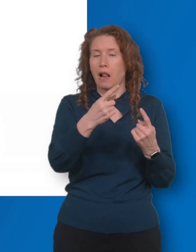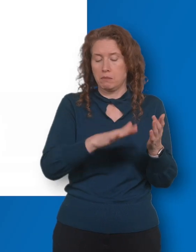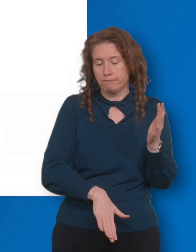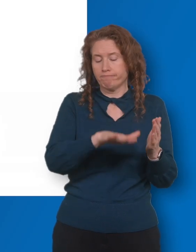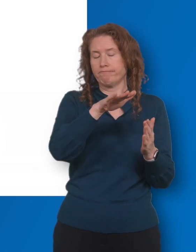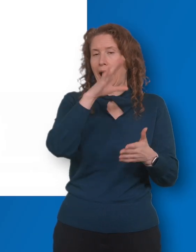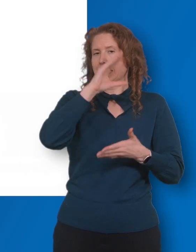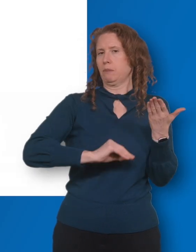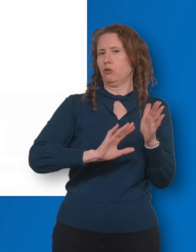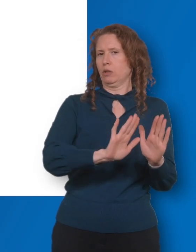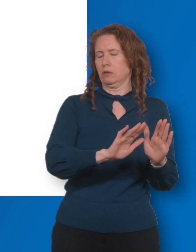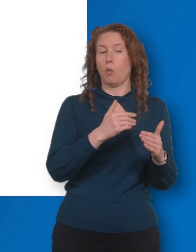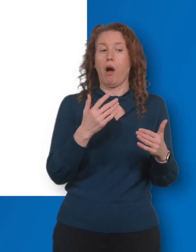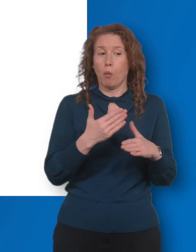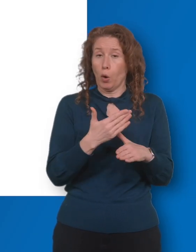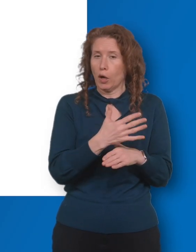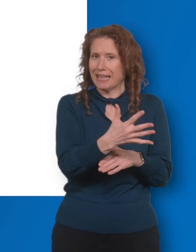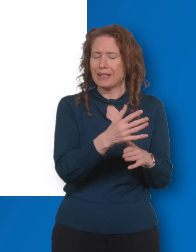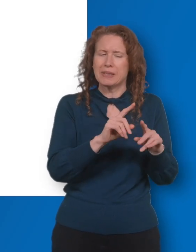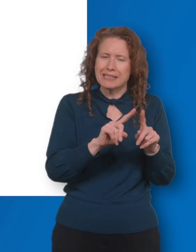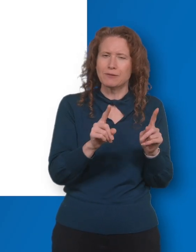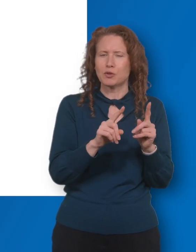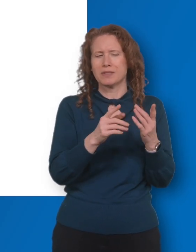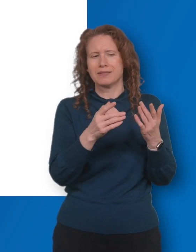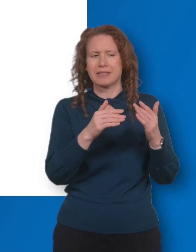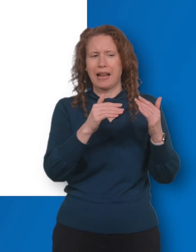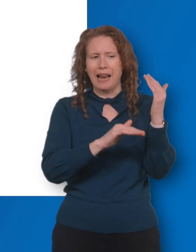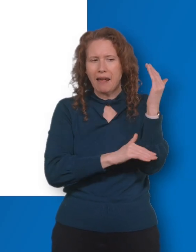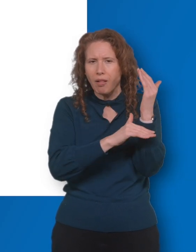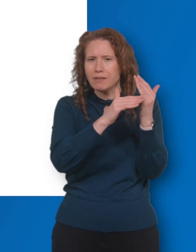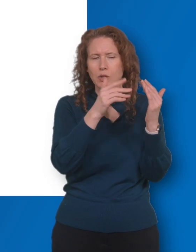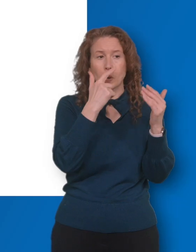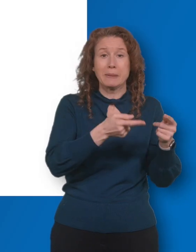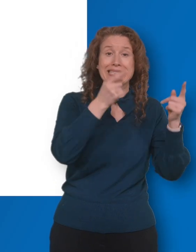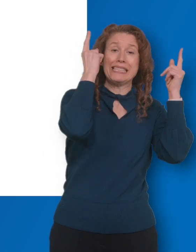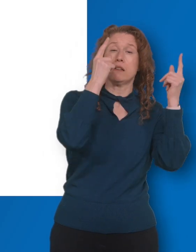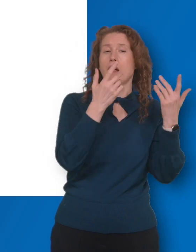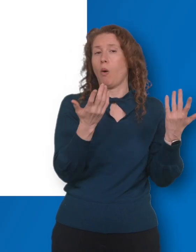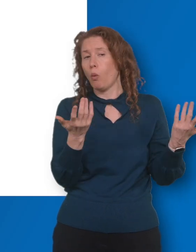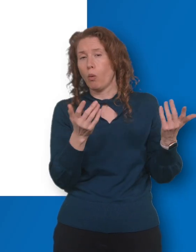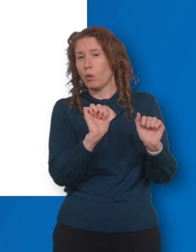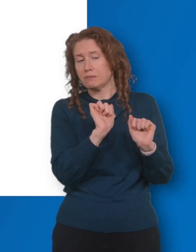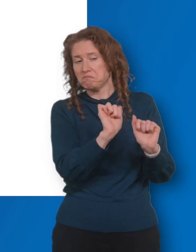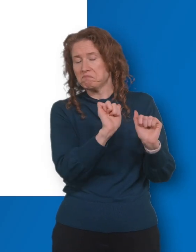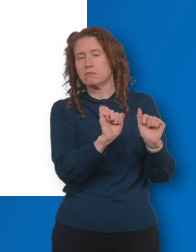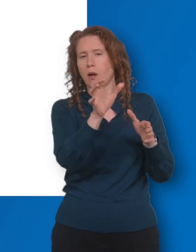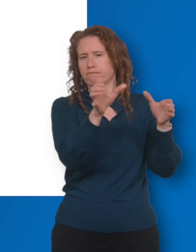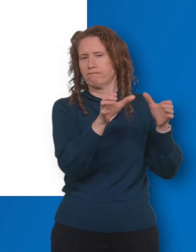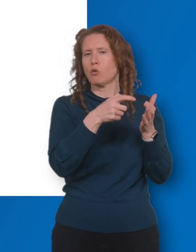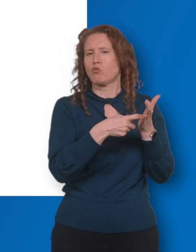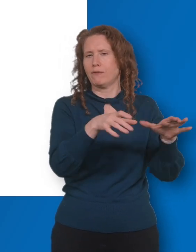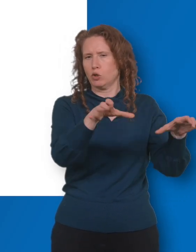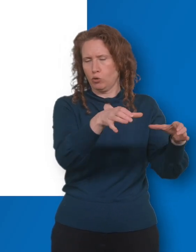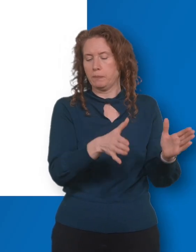who are working at the moment with differing levels of seniority, work foci. Then we develop